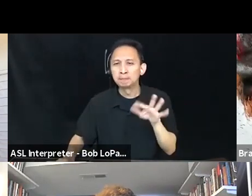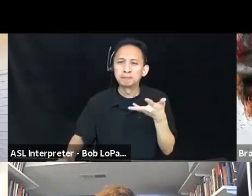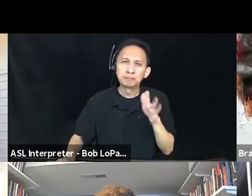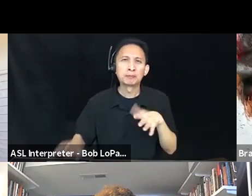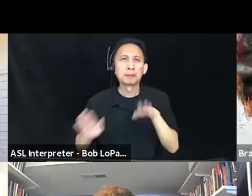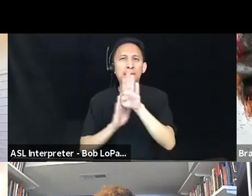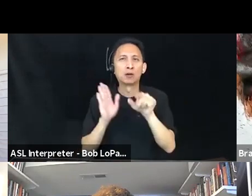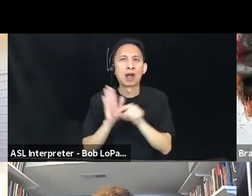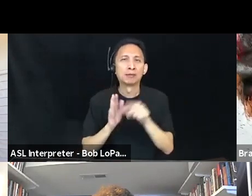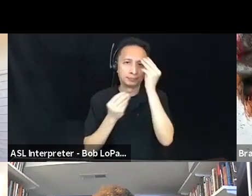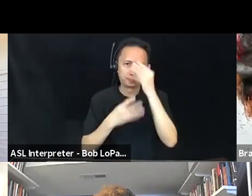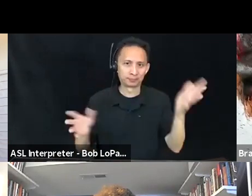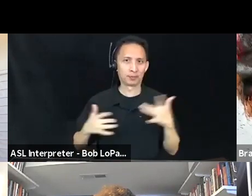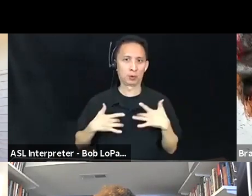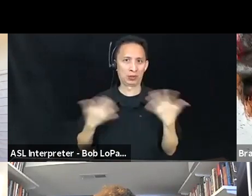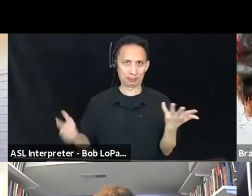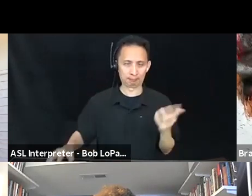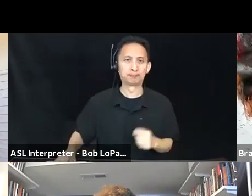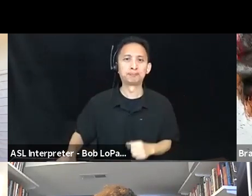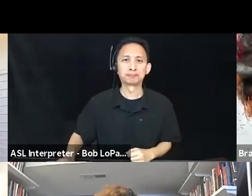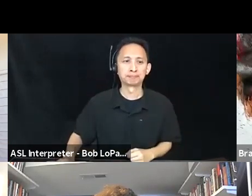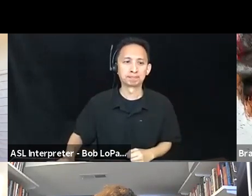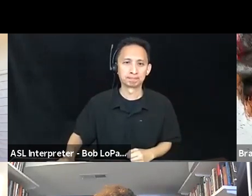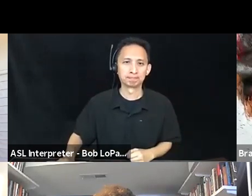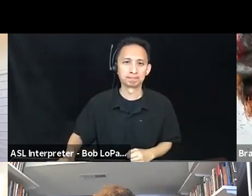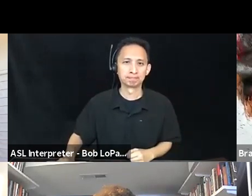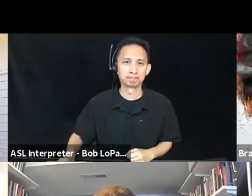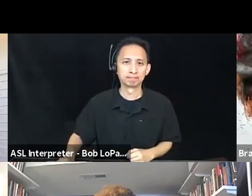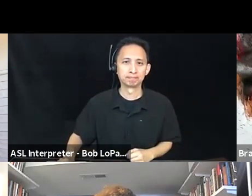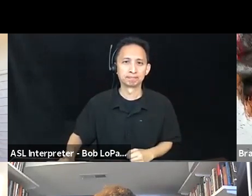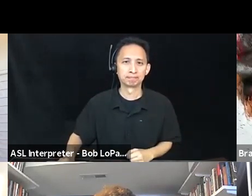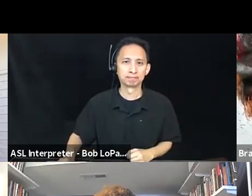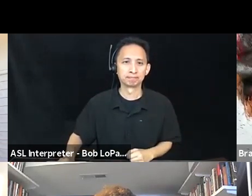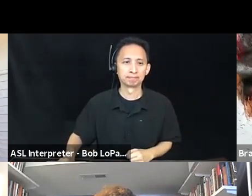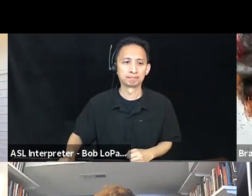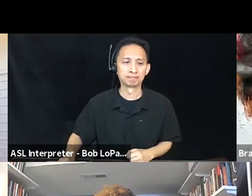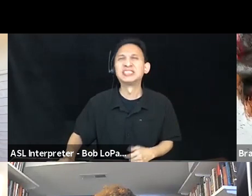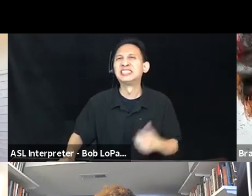canvas about the backdrop, theoretically.